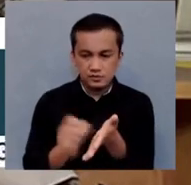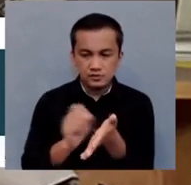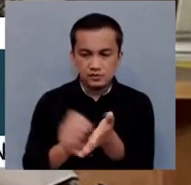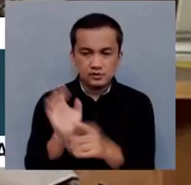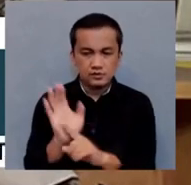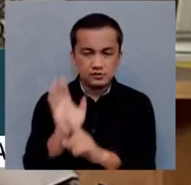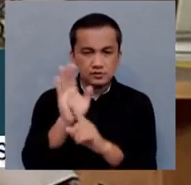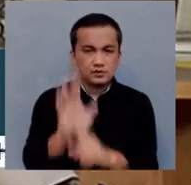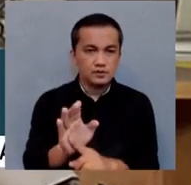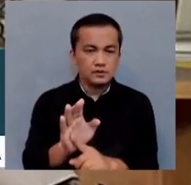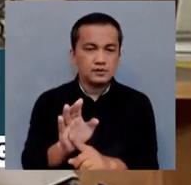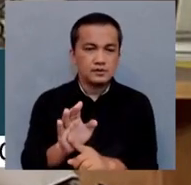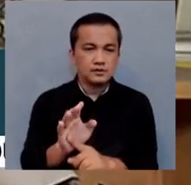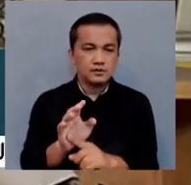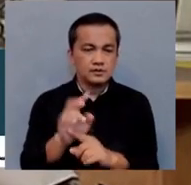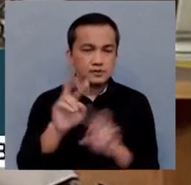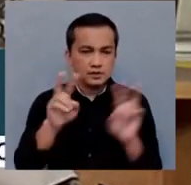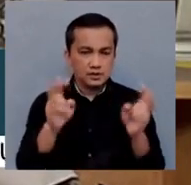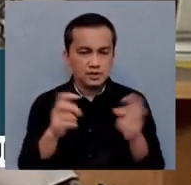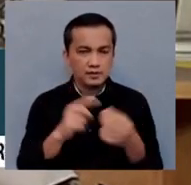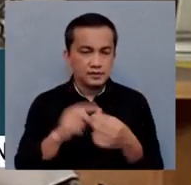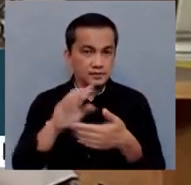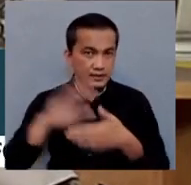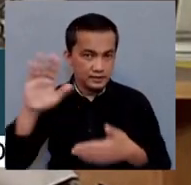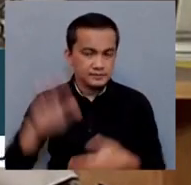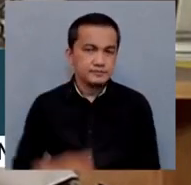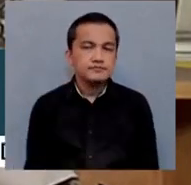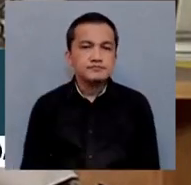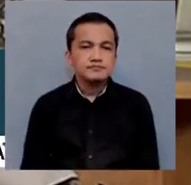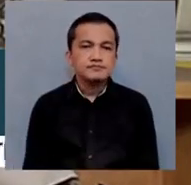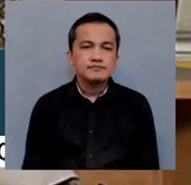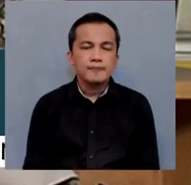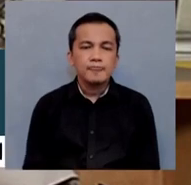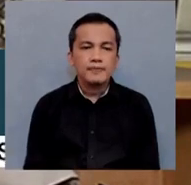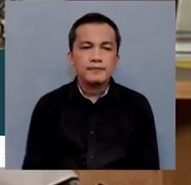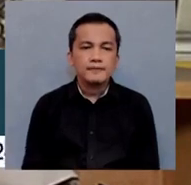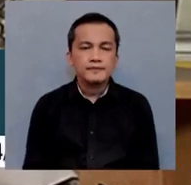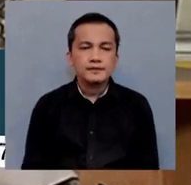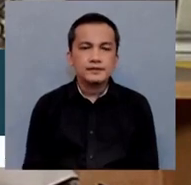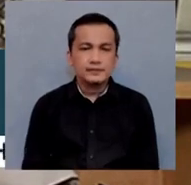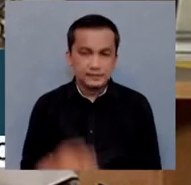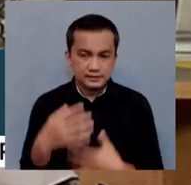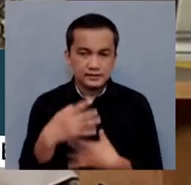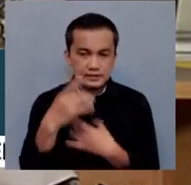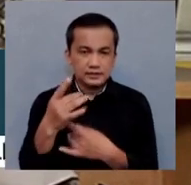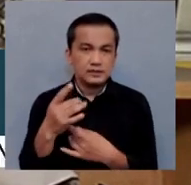the case of vloggers, no? Na at interesado sila or